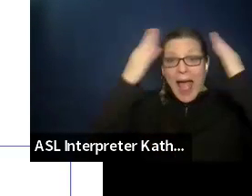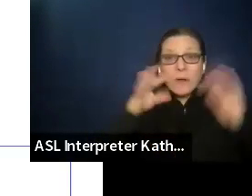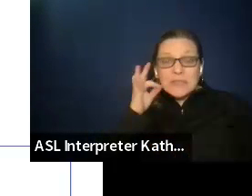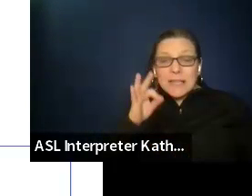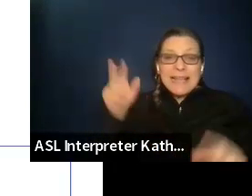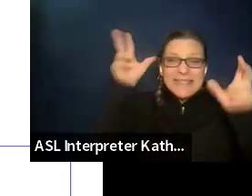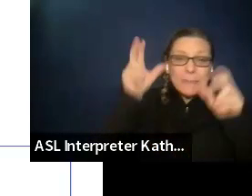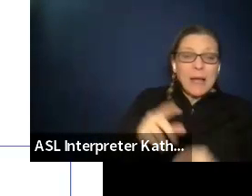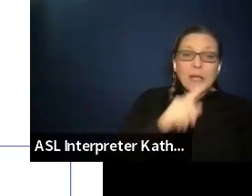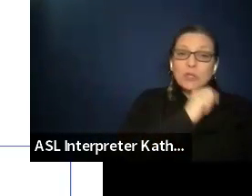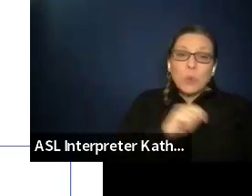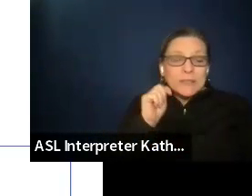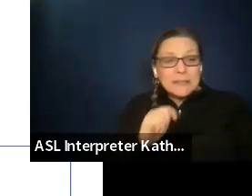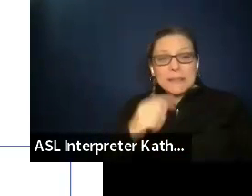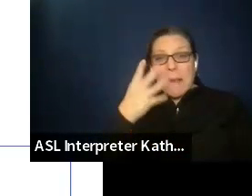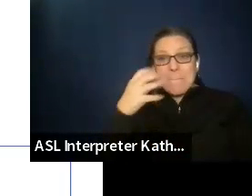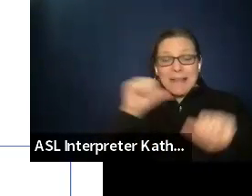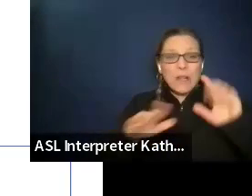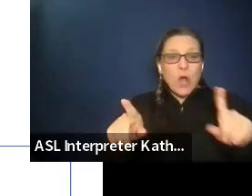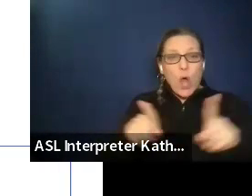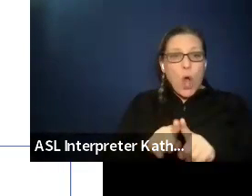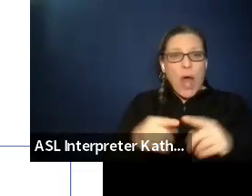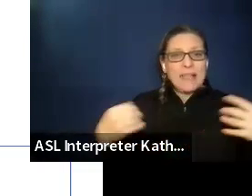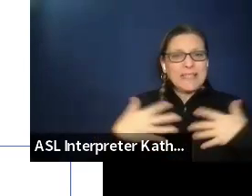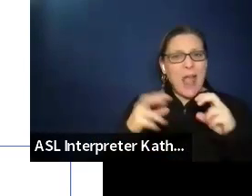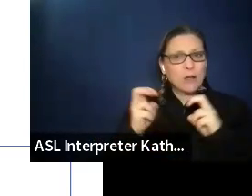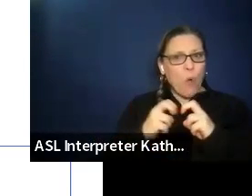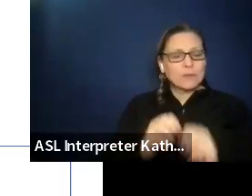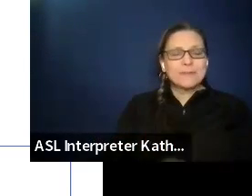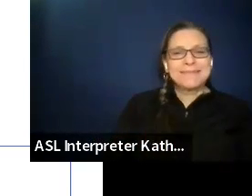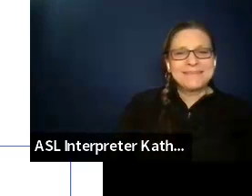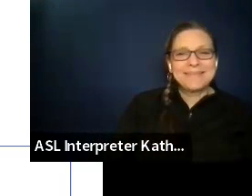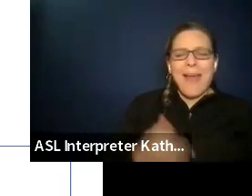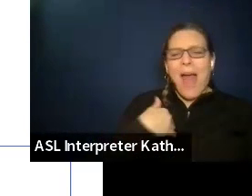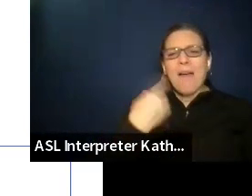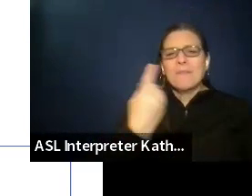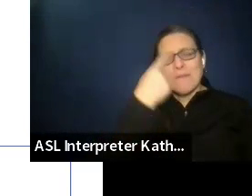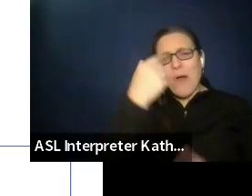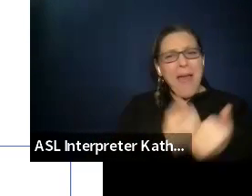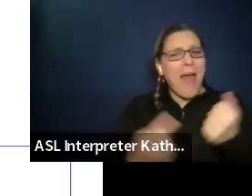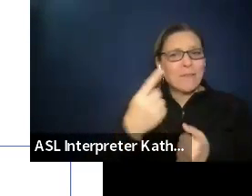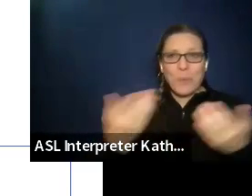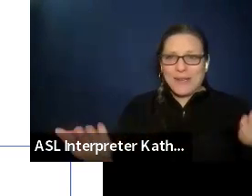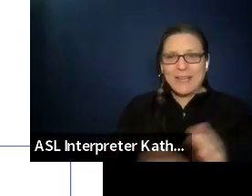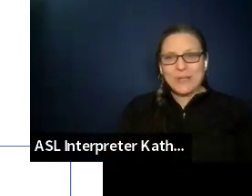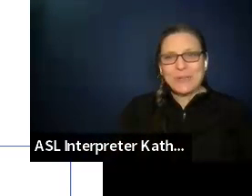demons, twins, mad scientists, and even scaredy squirrels. There is something for everyone here.